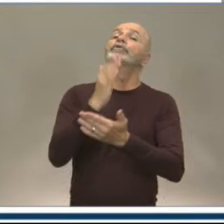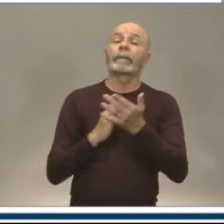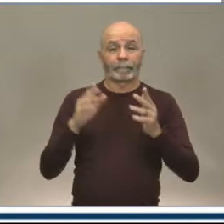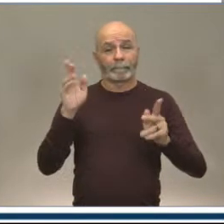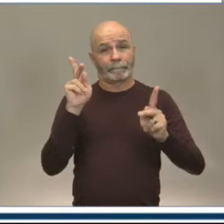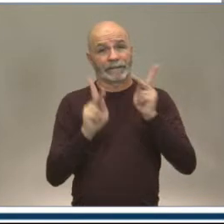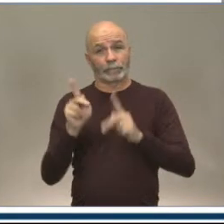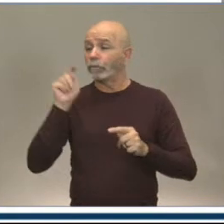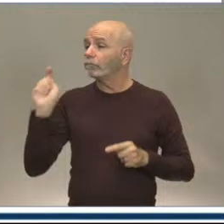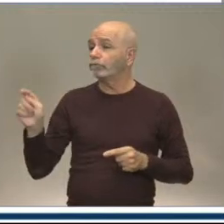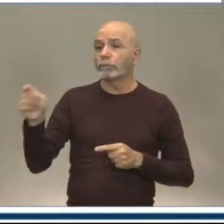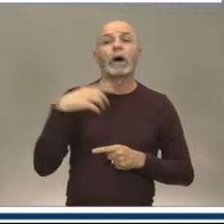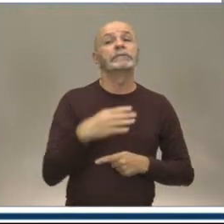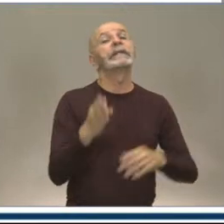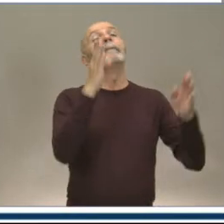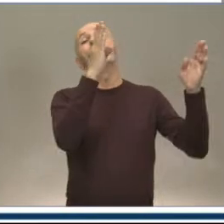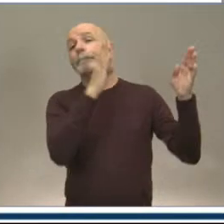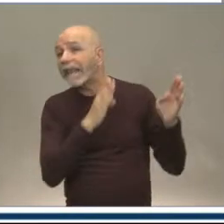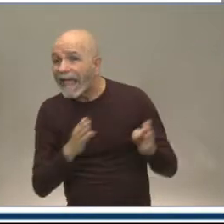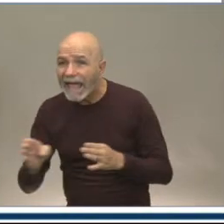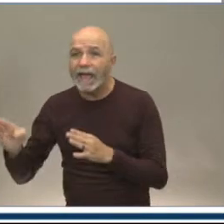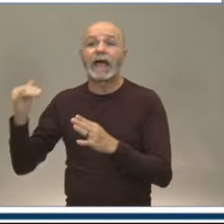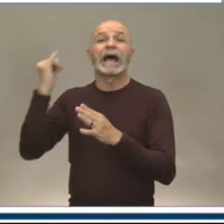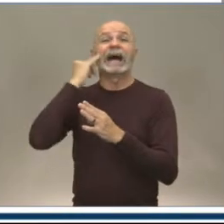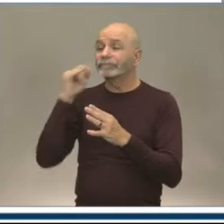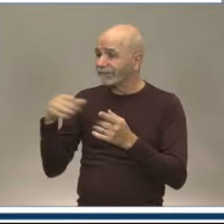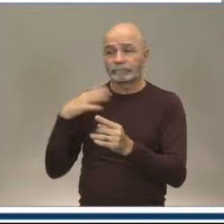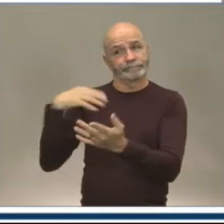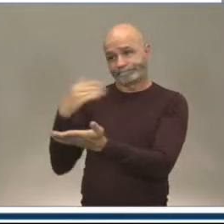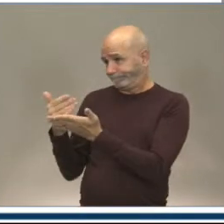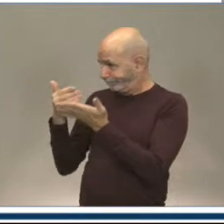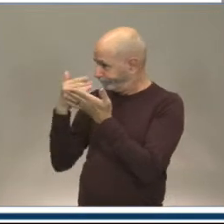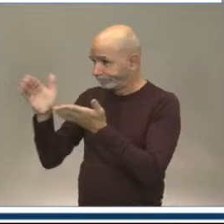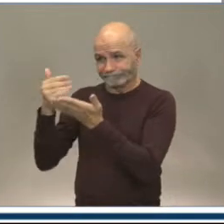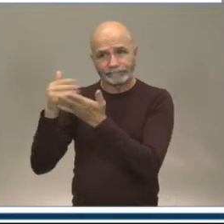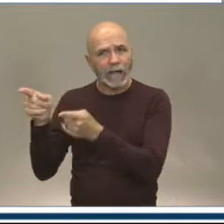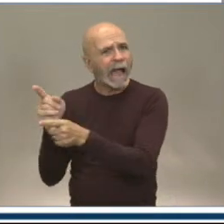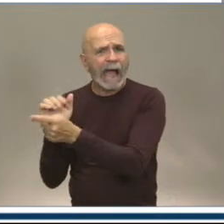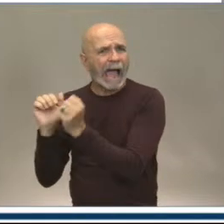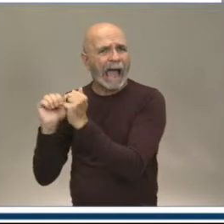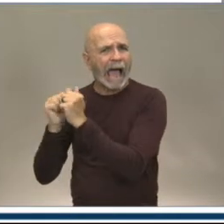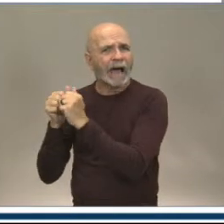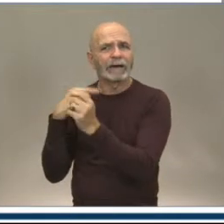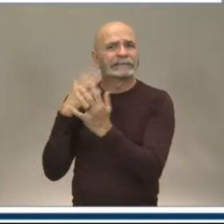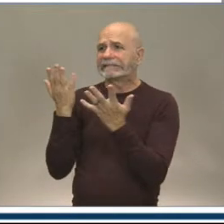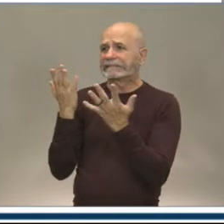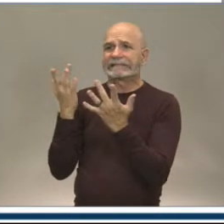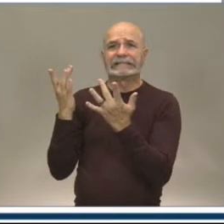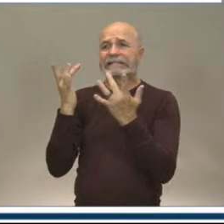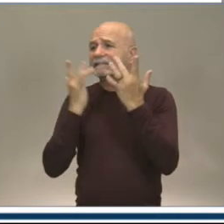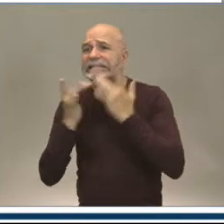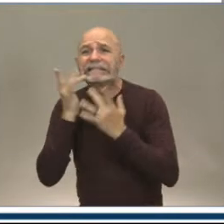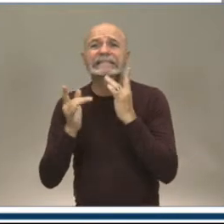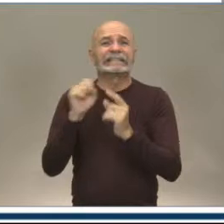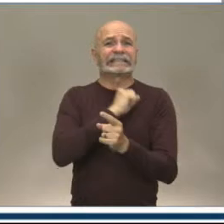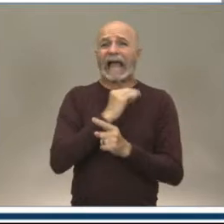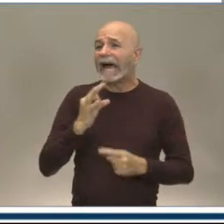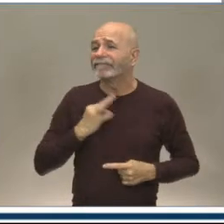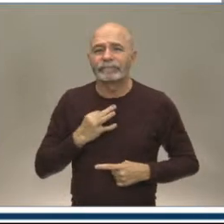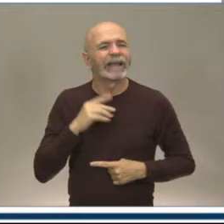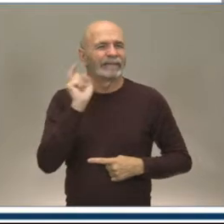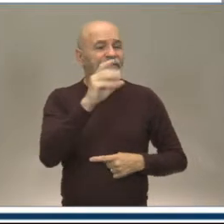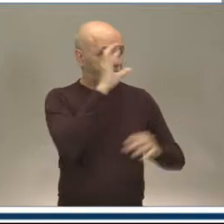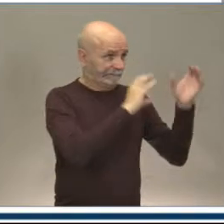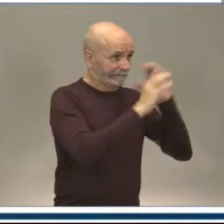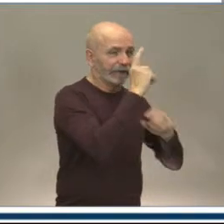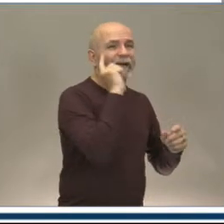will handle potential staff shortages or service disruptions. But right now, there's no